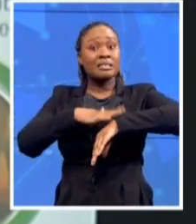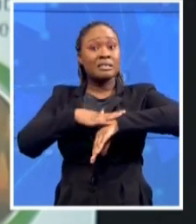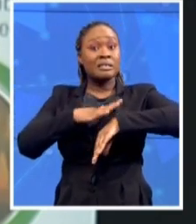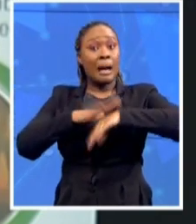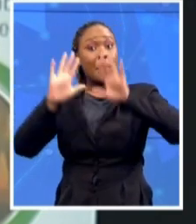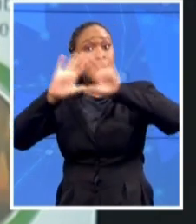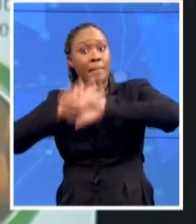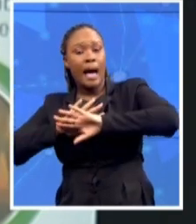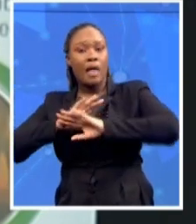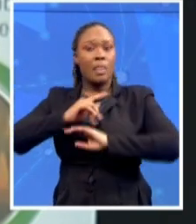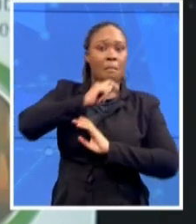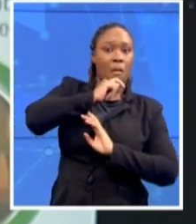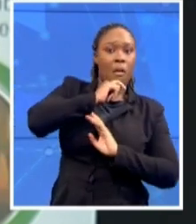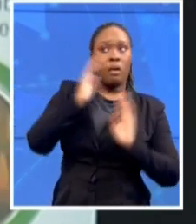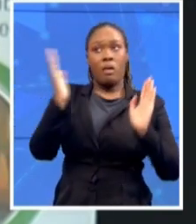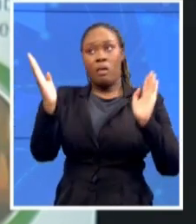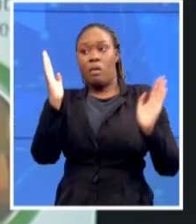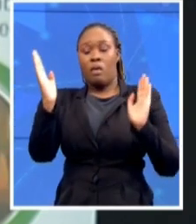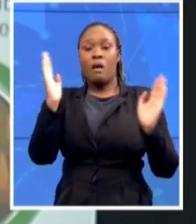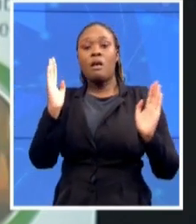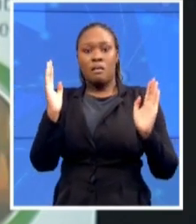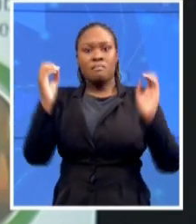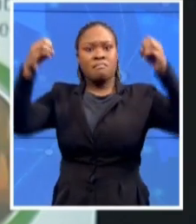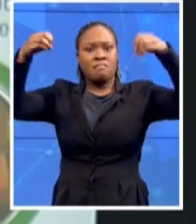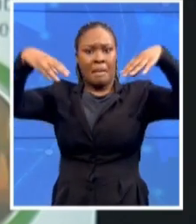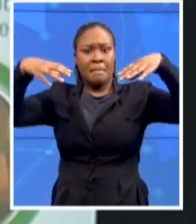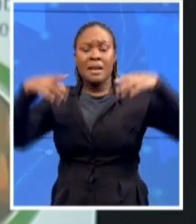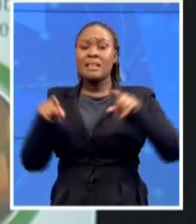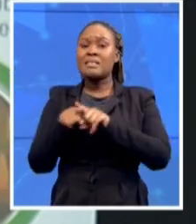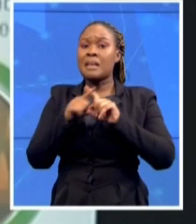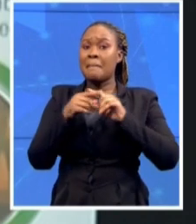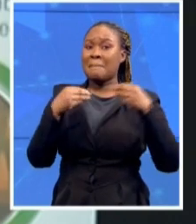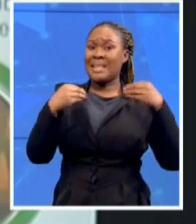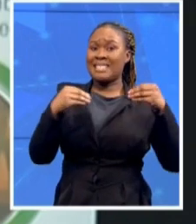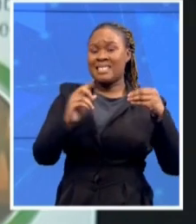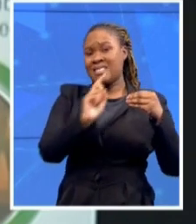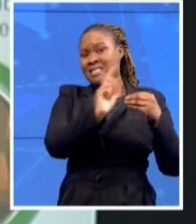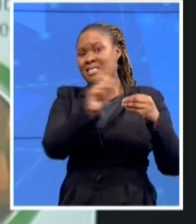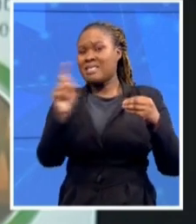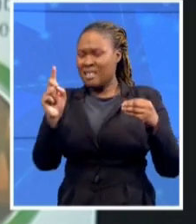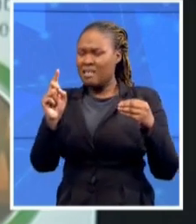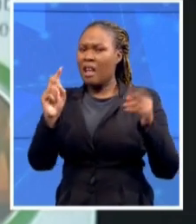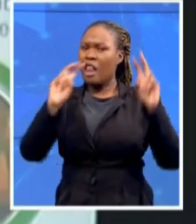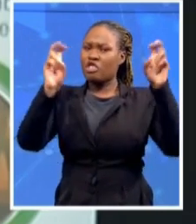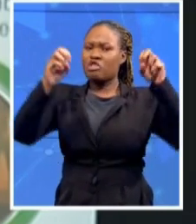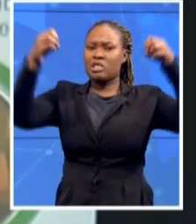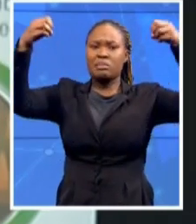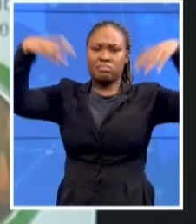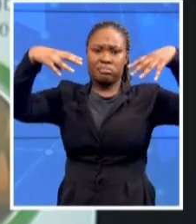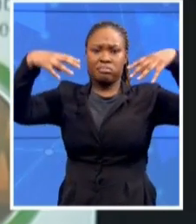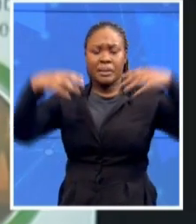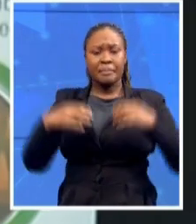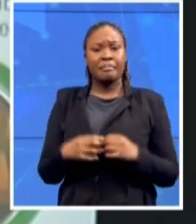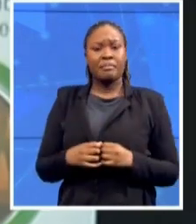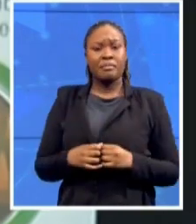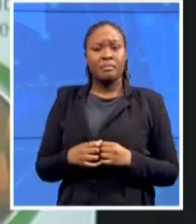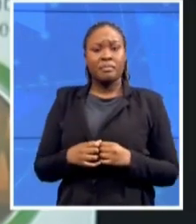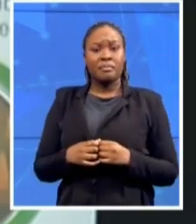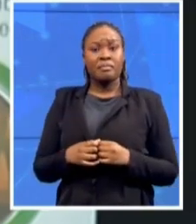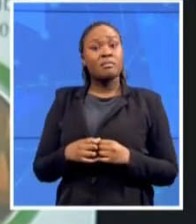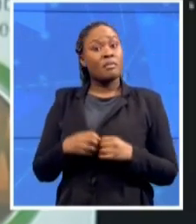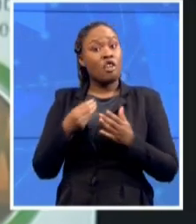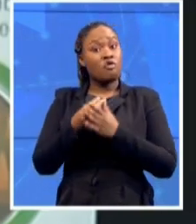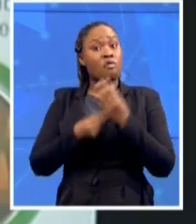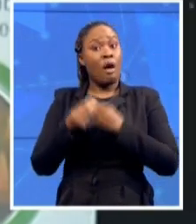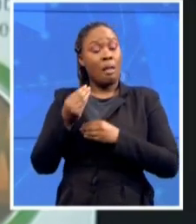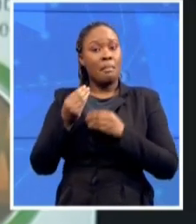electricity when they most need it. Reliable energy is critical for a thriving economy, and that is what we will